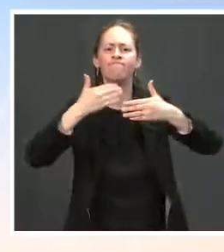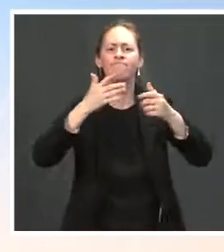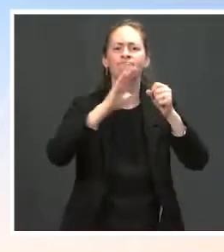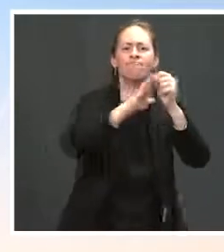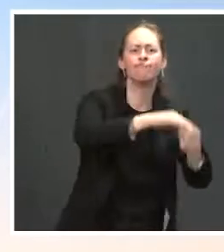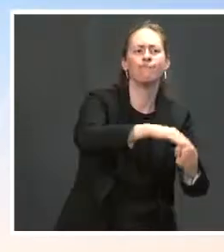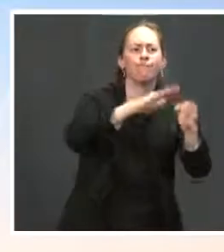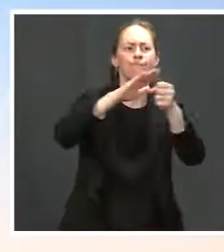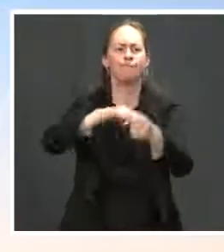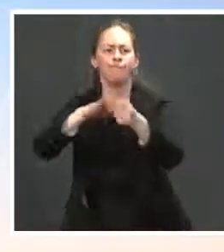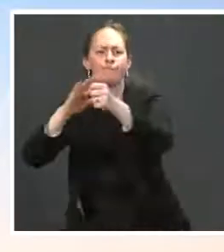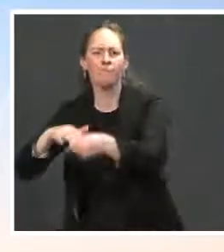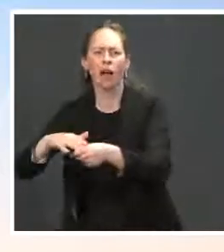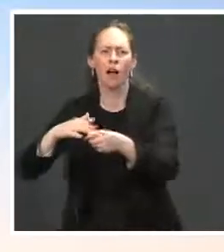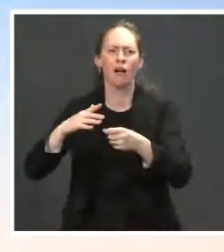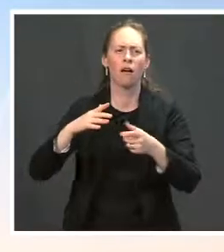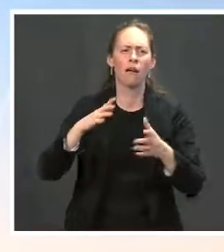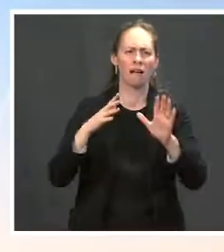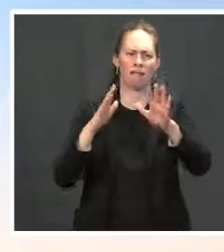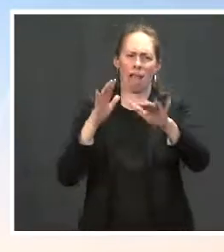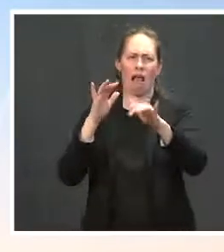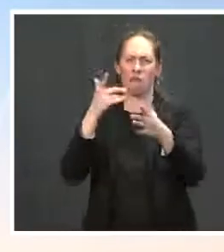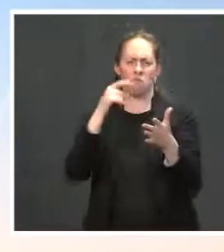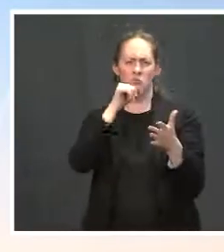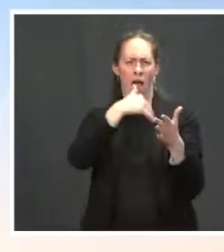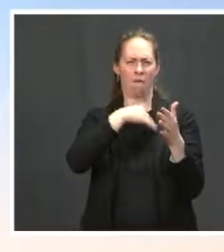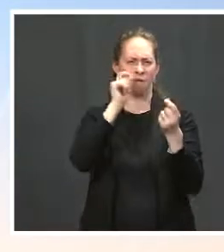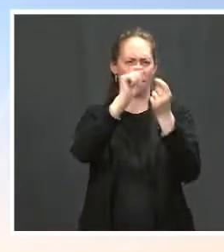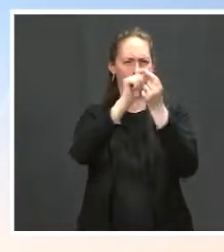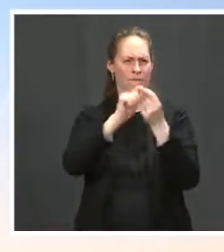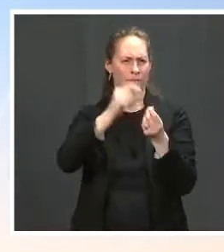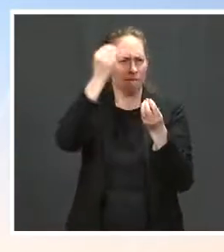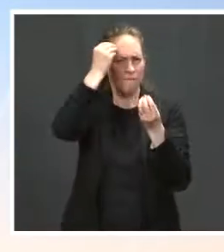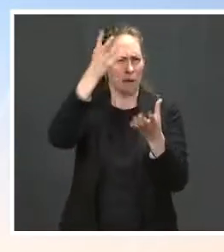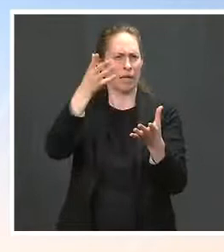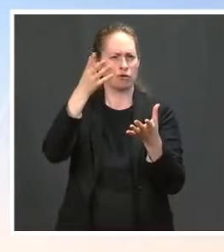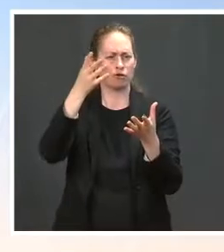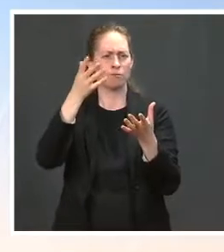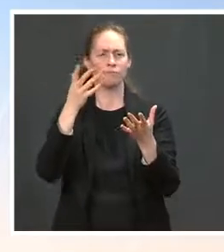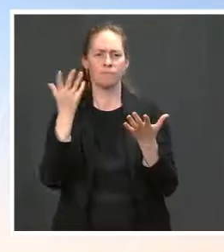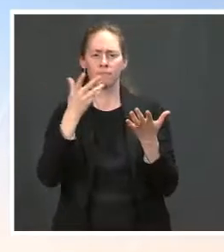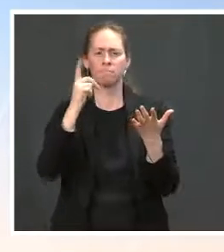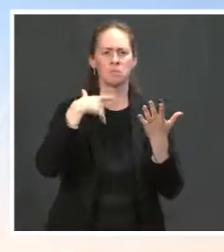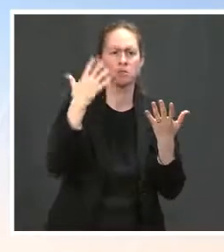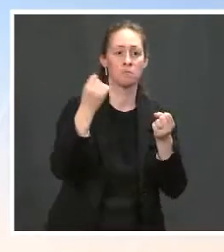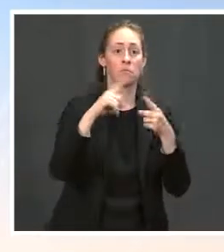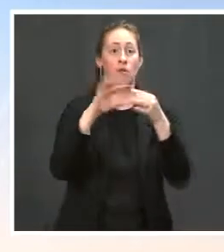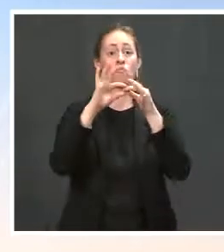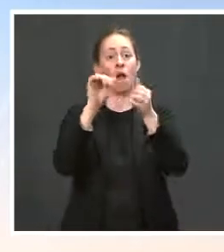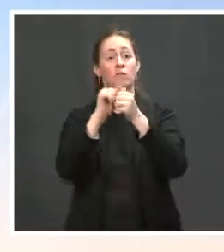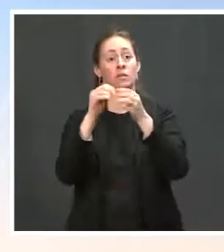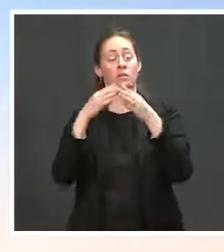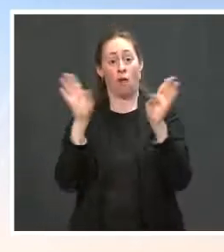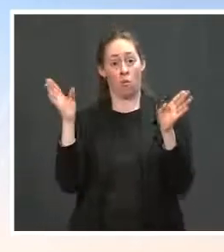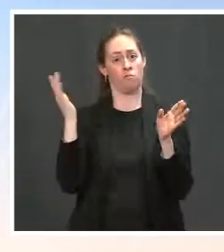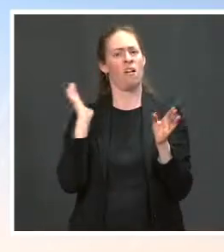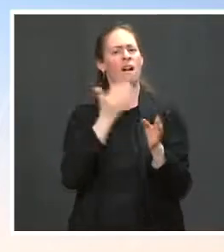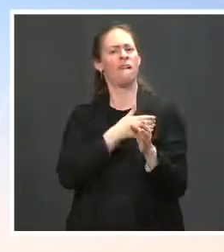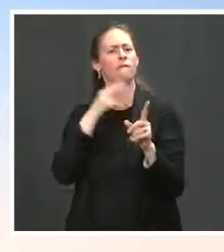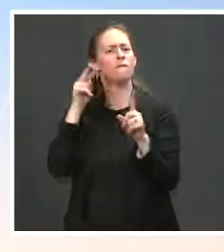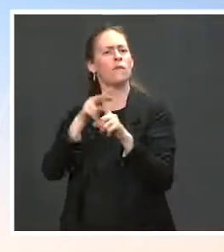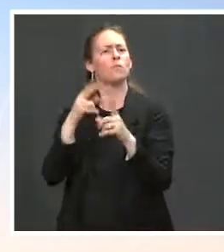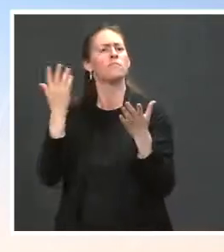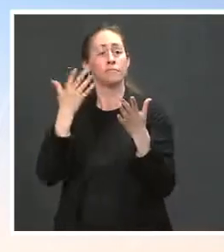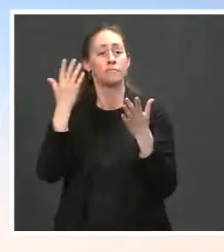Well, I don't clearly have all the details yet on what the legislation is he's proposing, but I would say, broadly speaking, our view is that diplomacy should